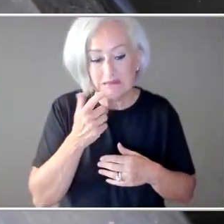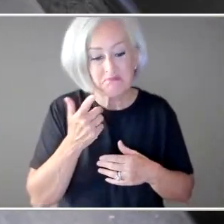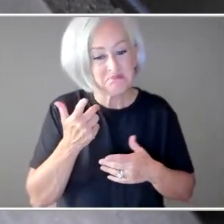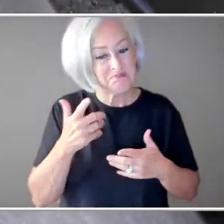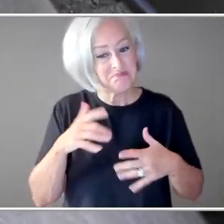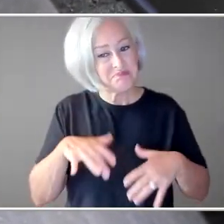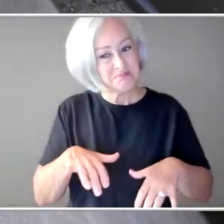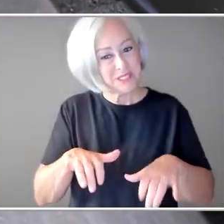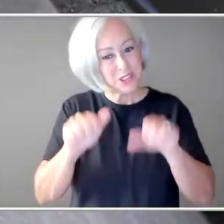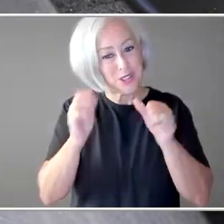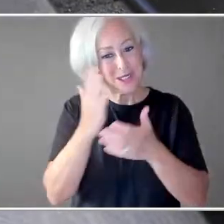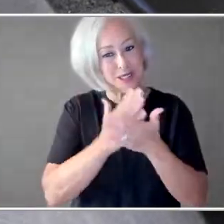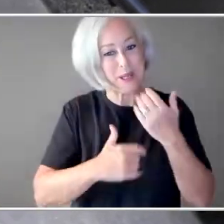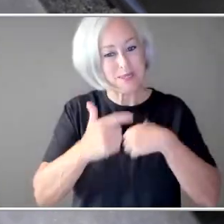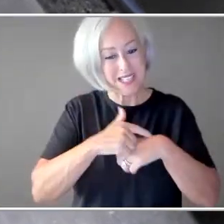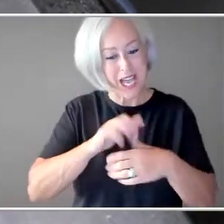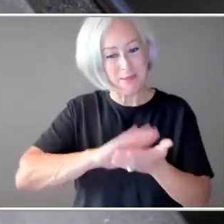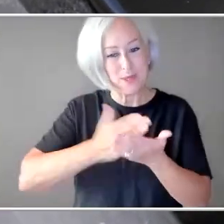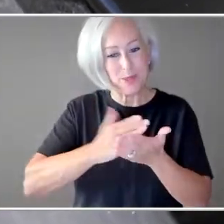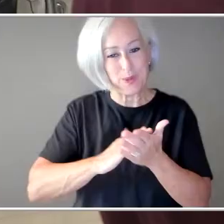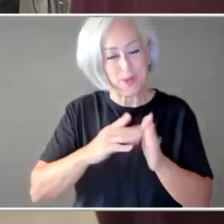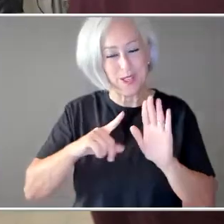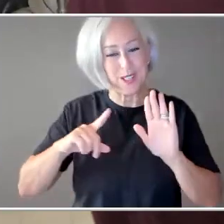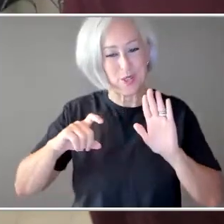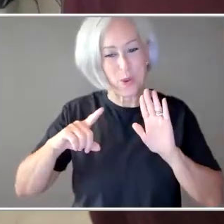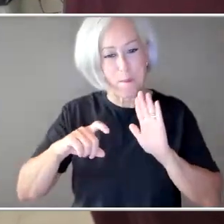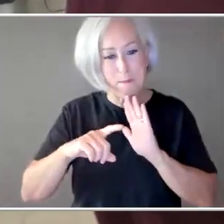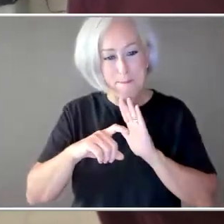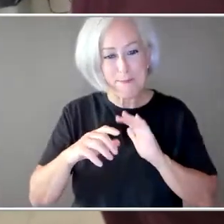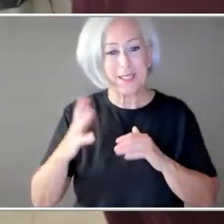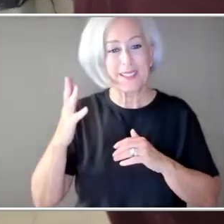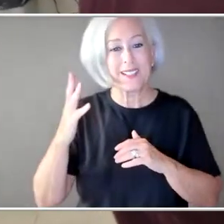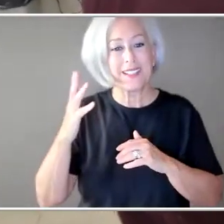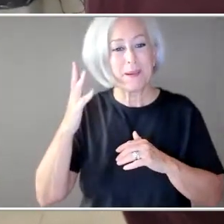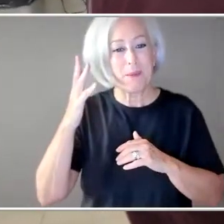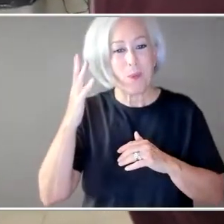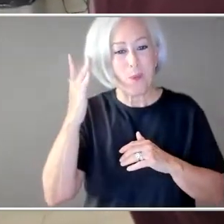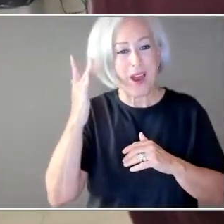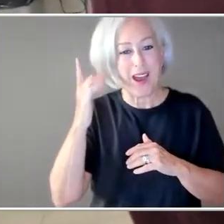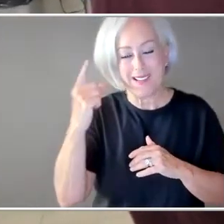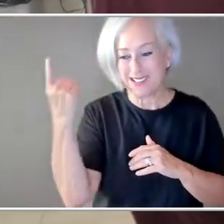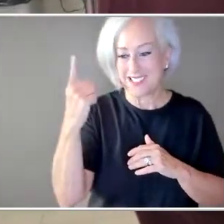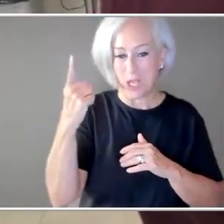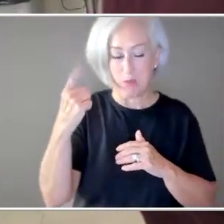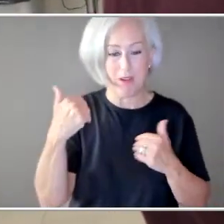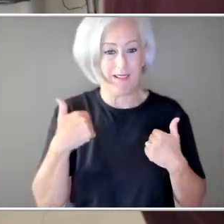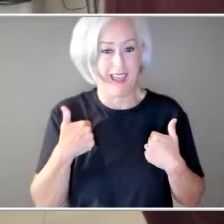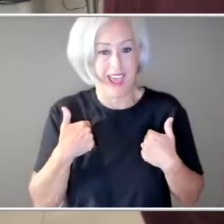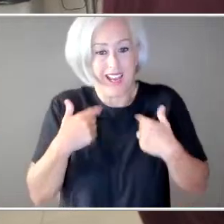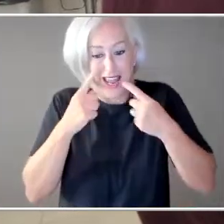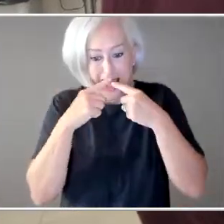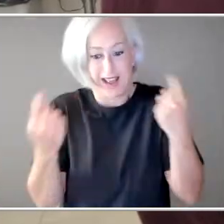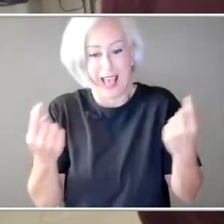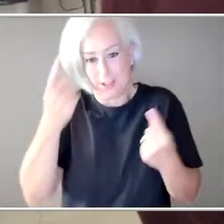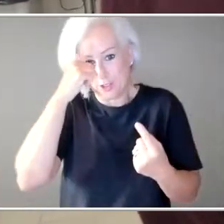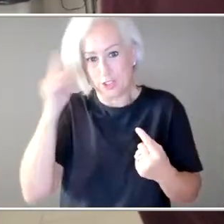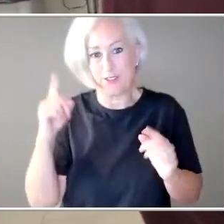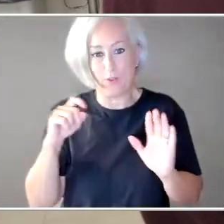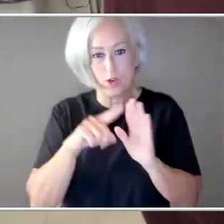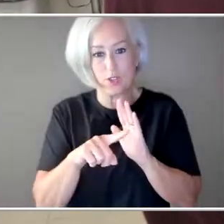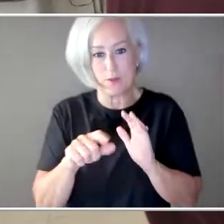cook shrimp in the kitchen because someone had a shrimp allergy the first few